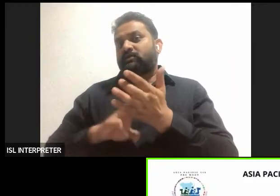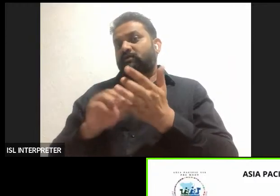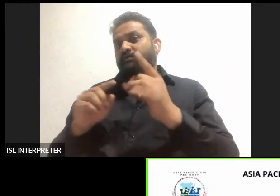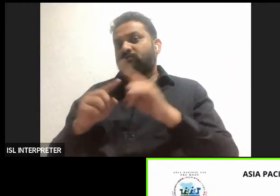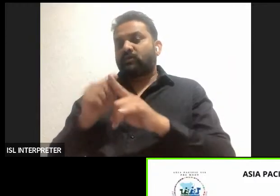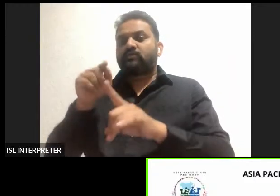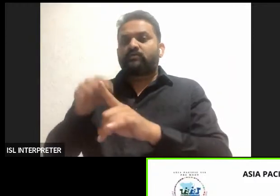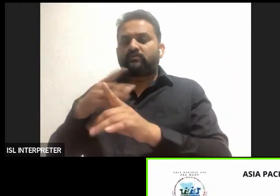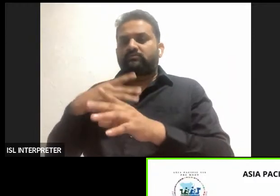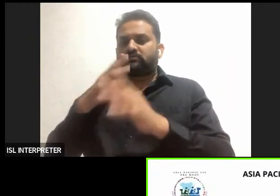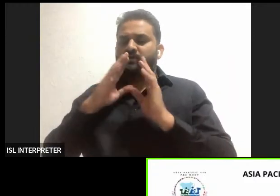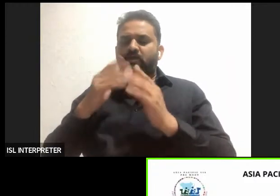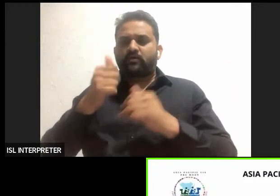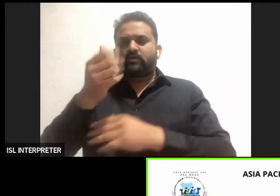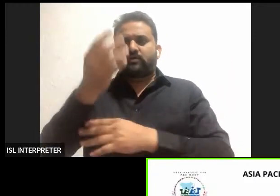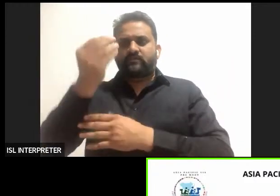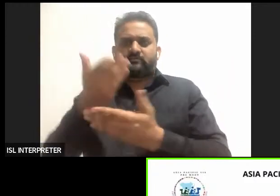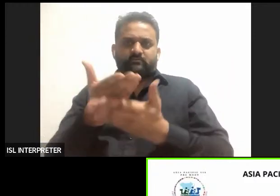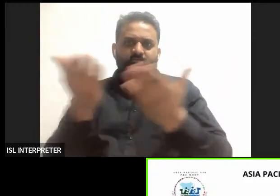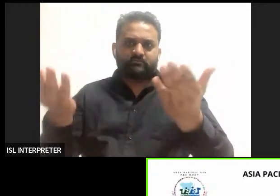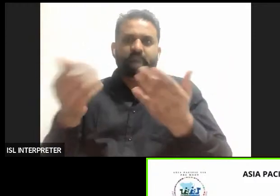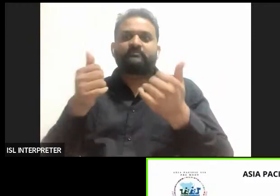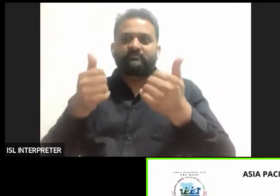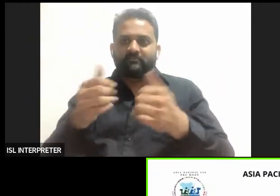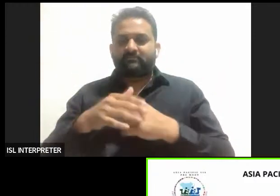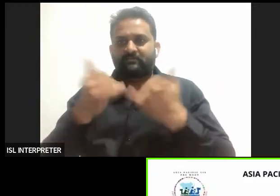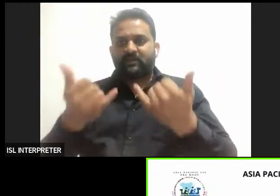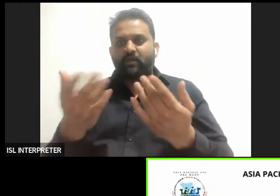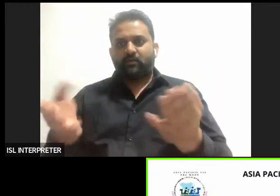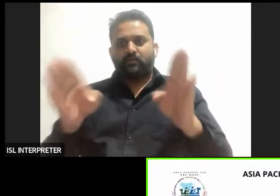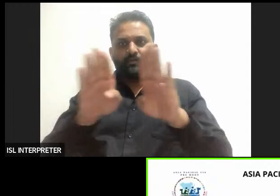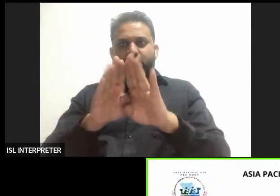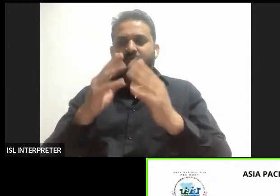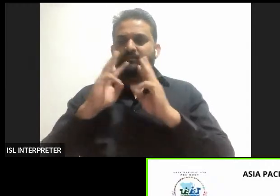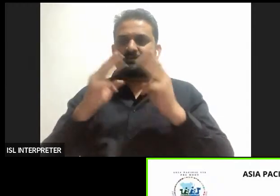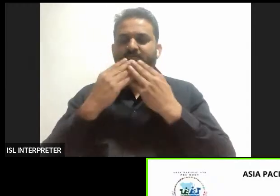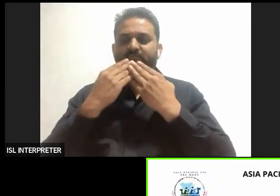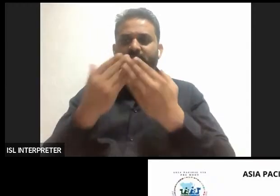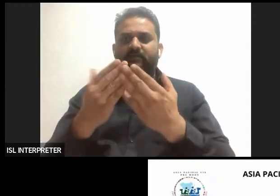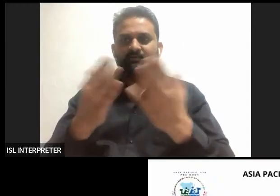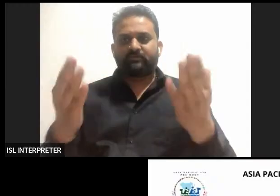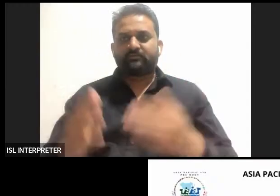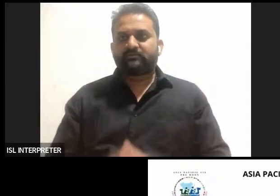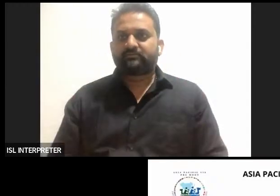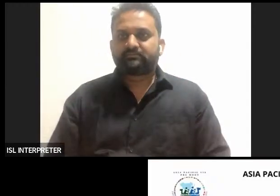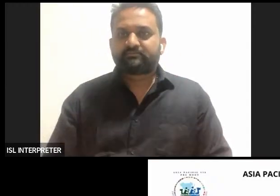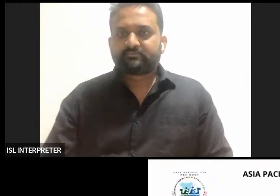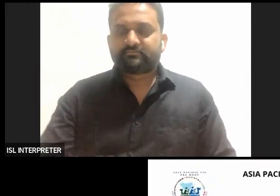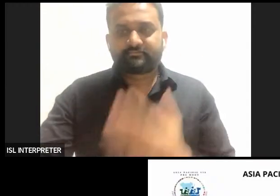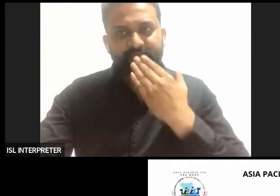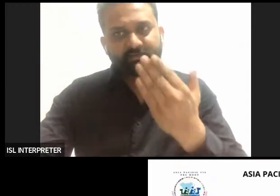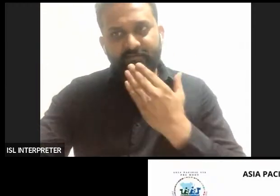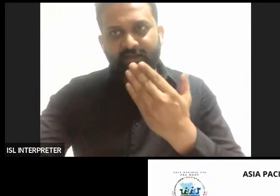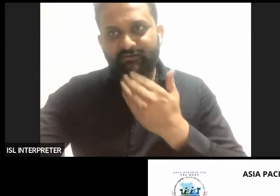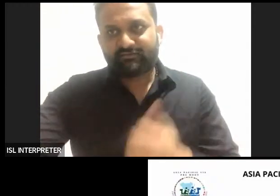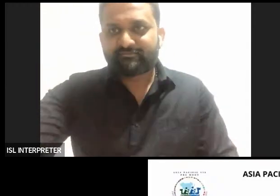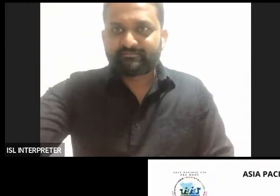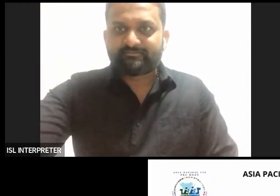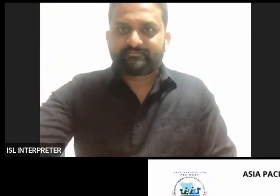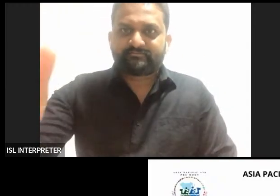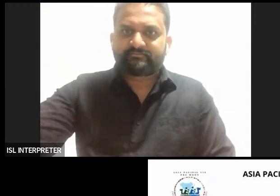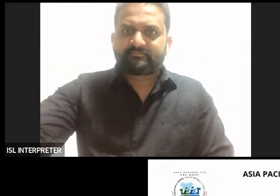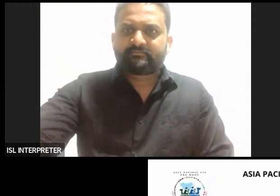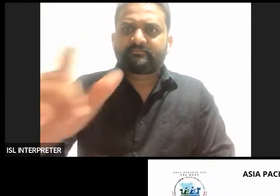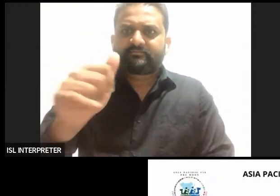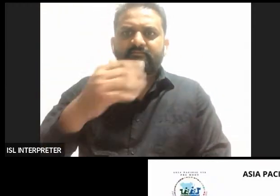Have a good evening, everybody. With that, we shall now be ending the meeting. Thank you, sir. Thank you. Thank you. Just